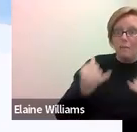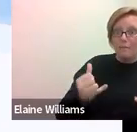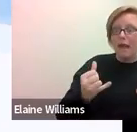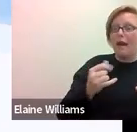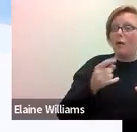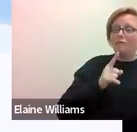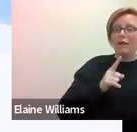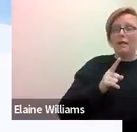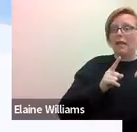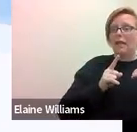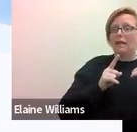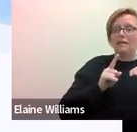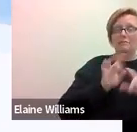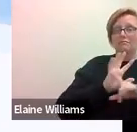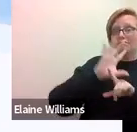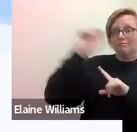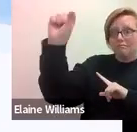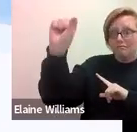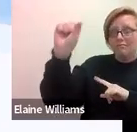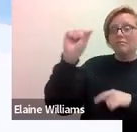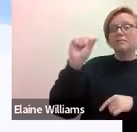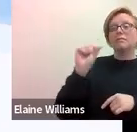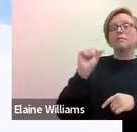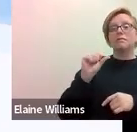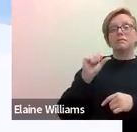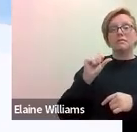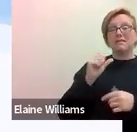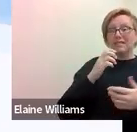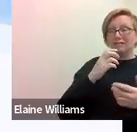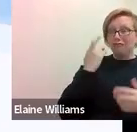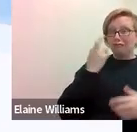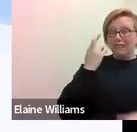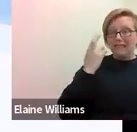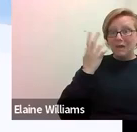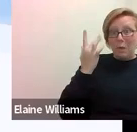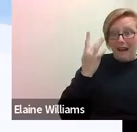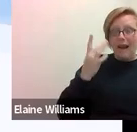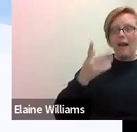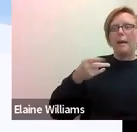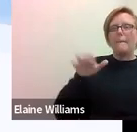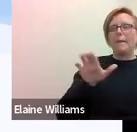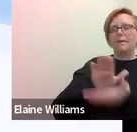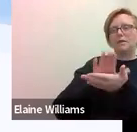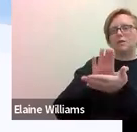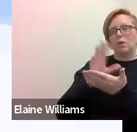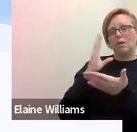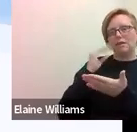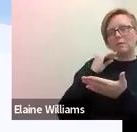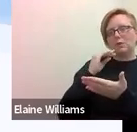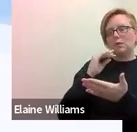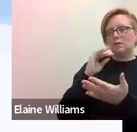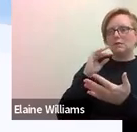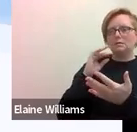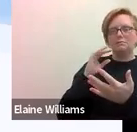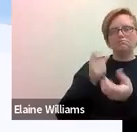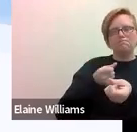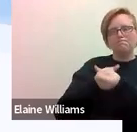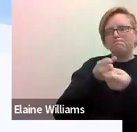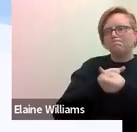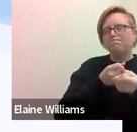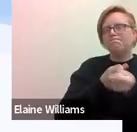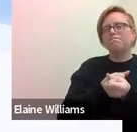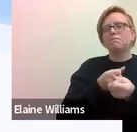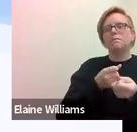a good part of that is due to the wonderful public school experience he had, where he had the supports that he needed to